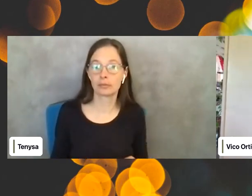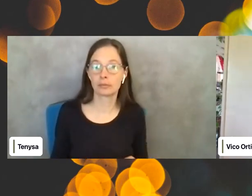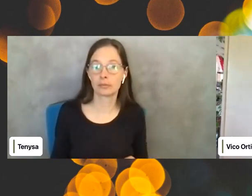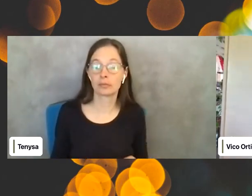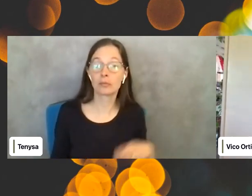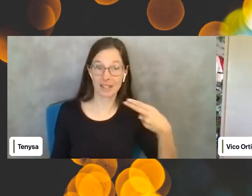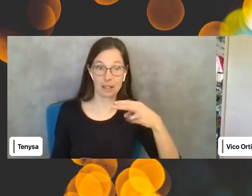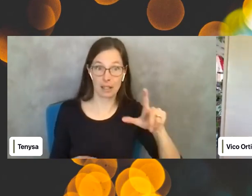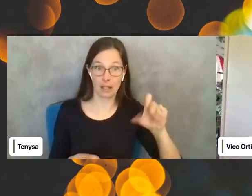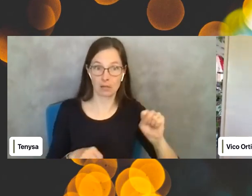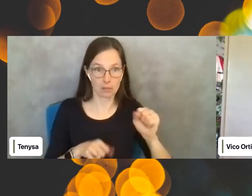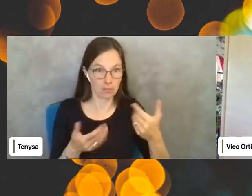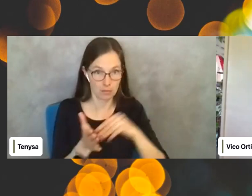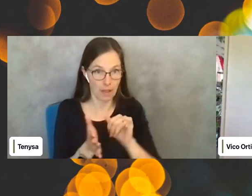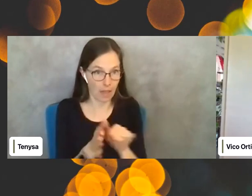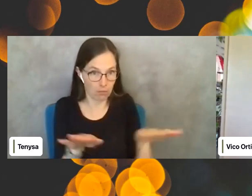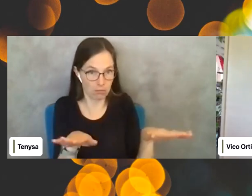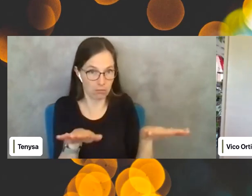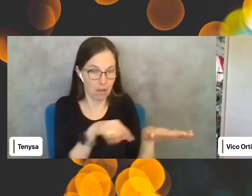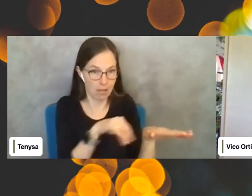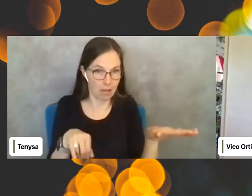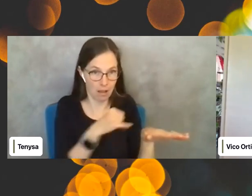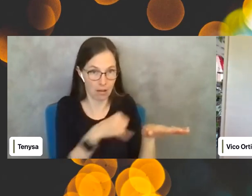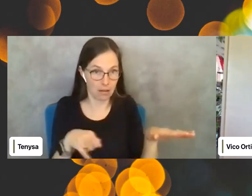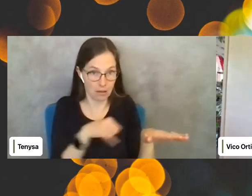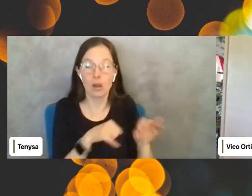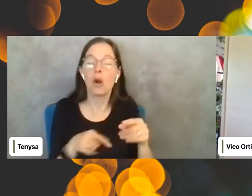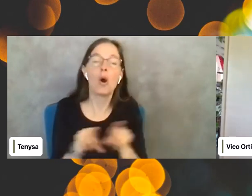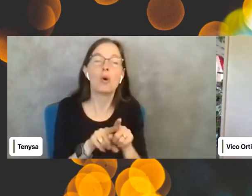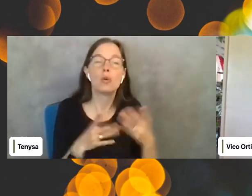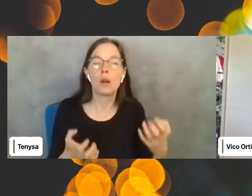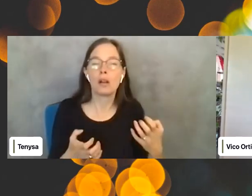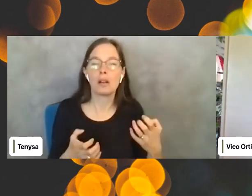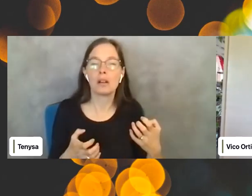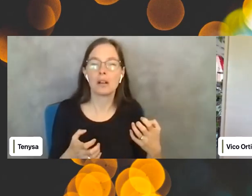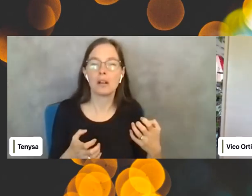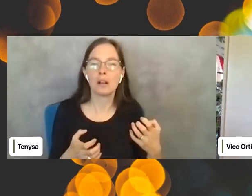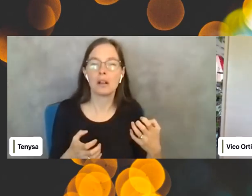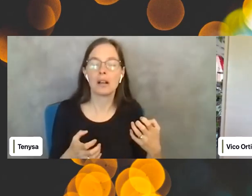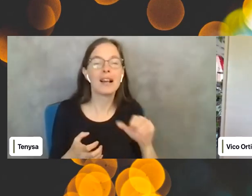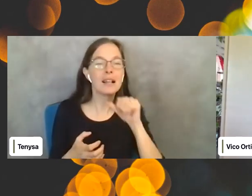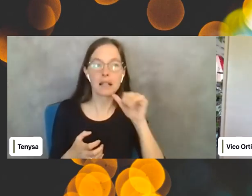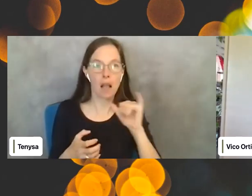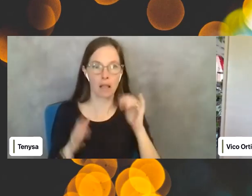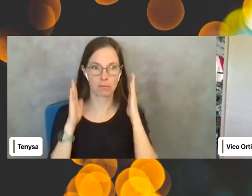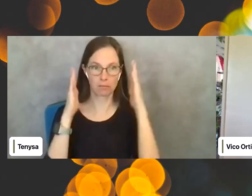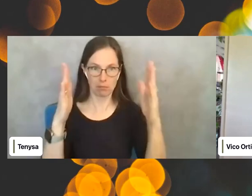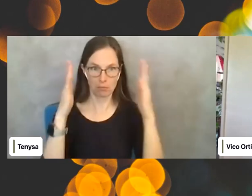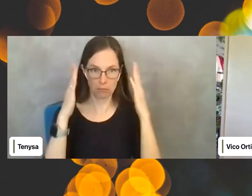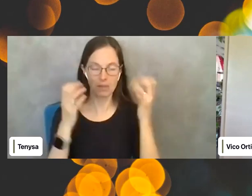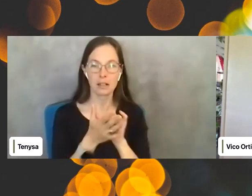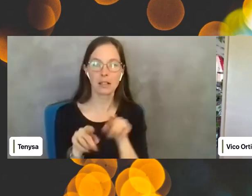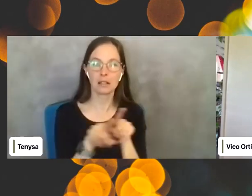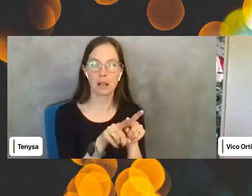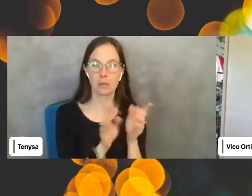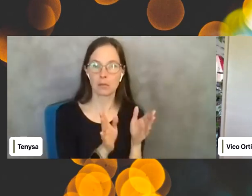line. You also want to be sort of like not squared off. You want to be kind of in that same